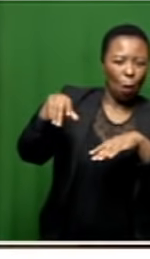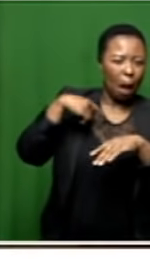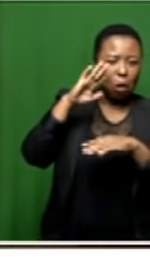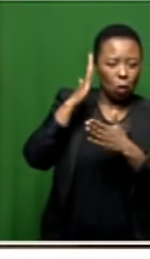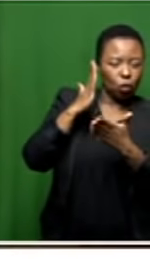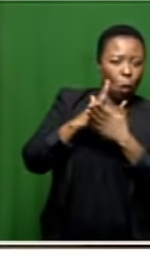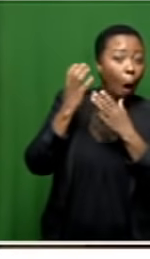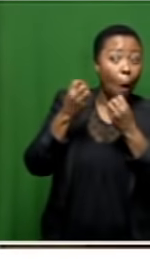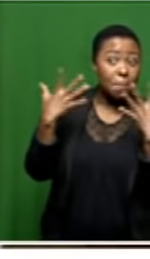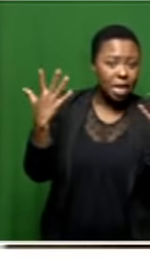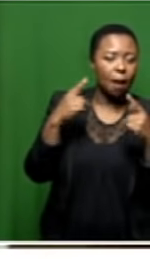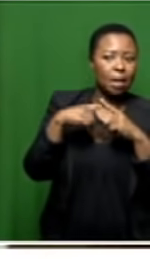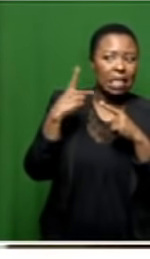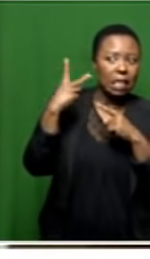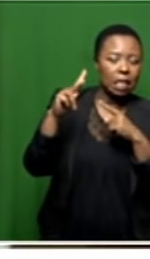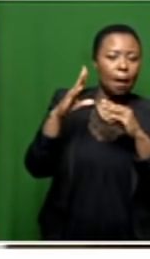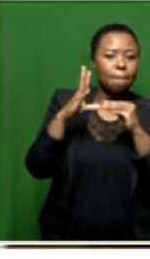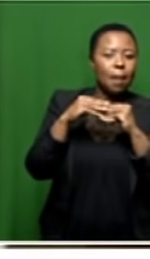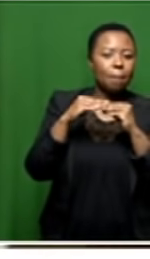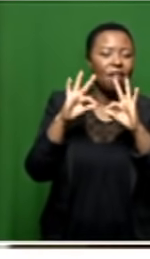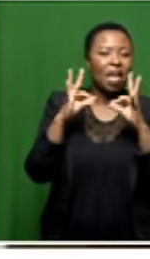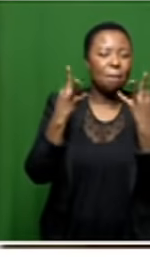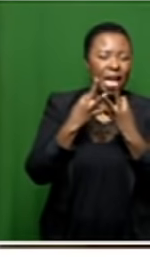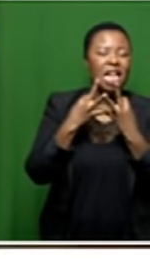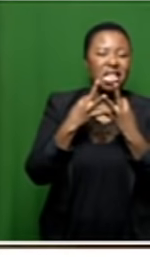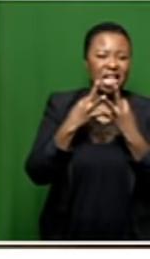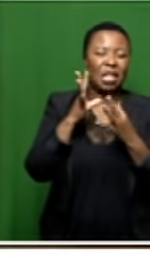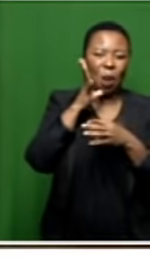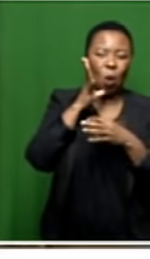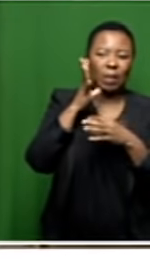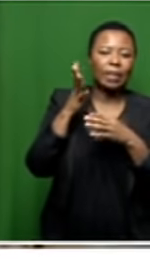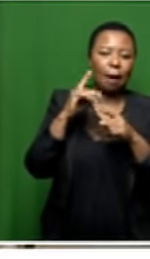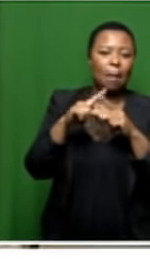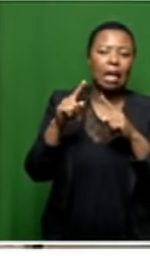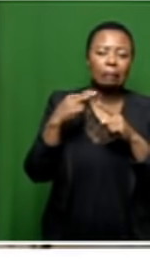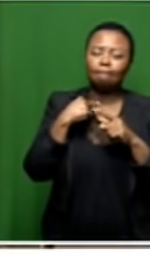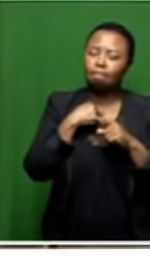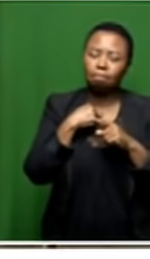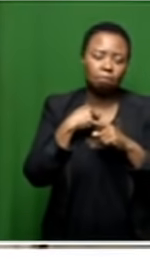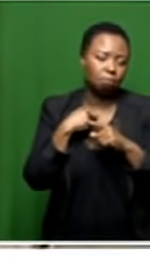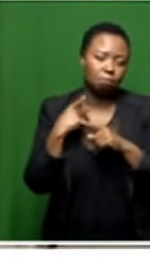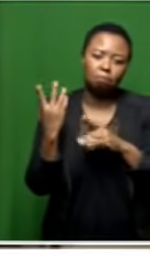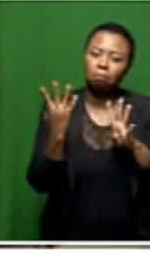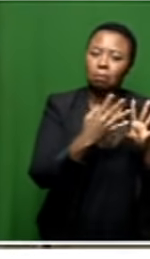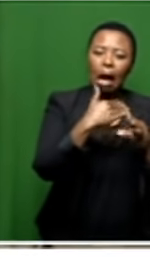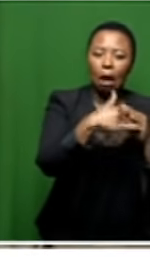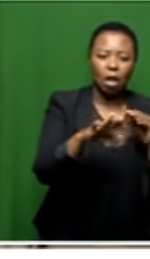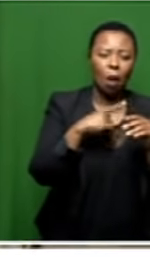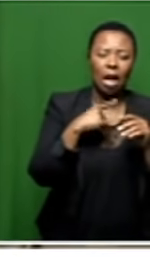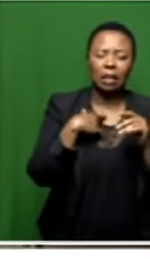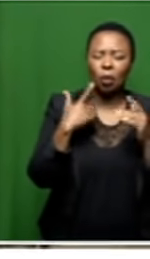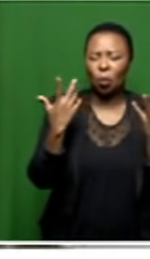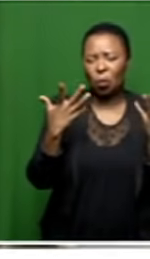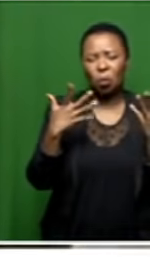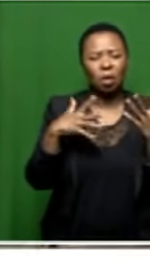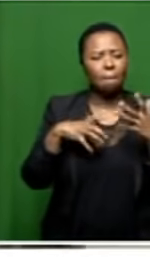are, but there's quite a number of family members that are inside, but they couldn't get outside because they are so overwhelmed. So